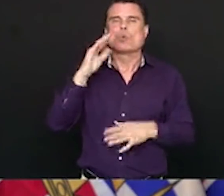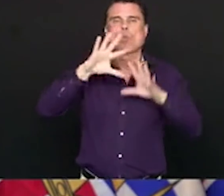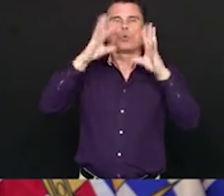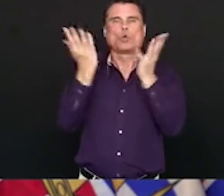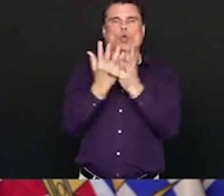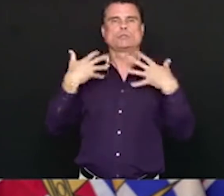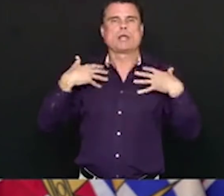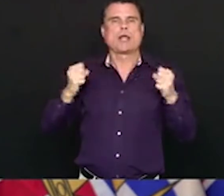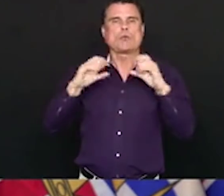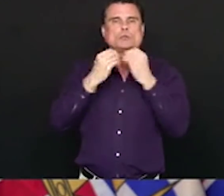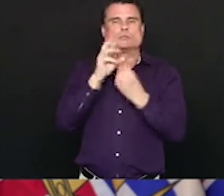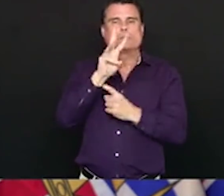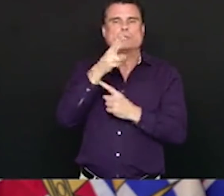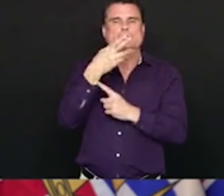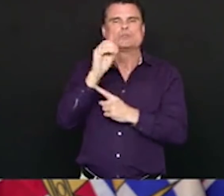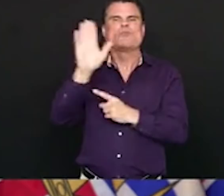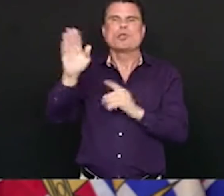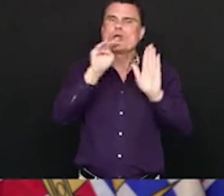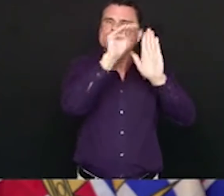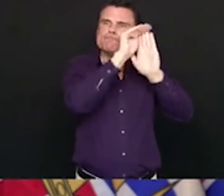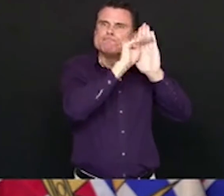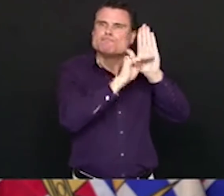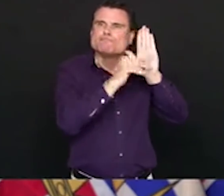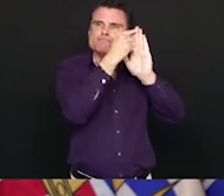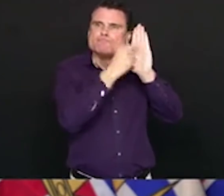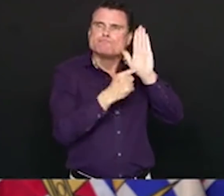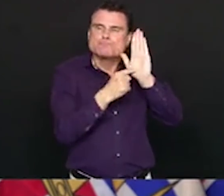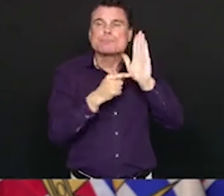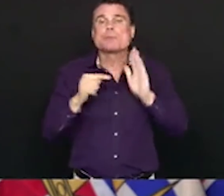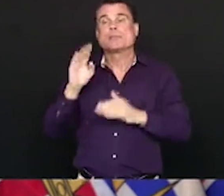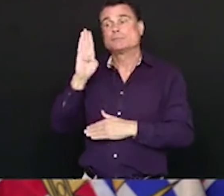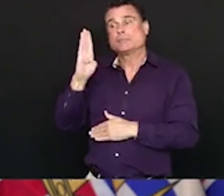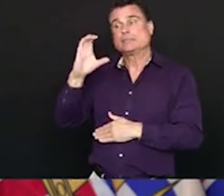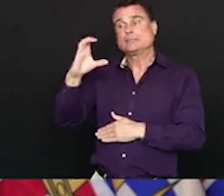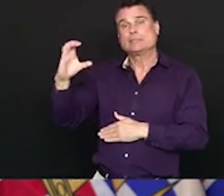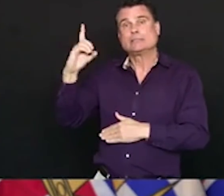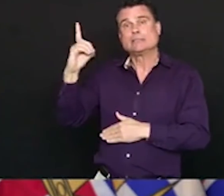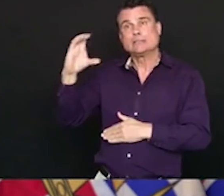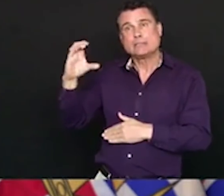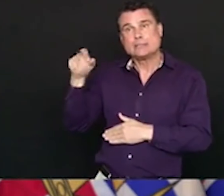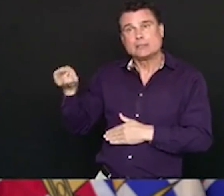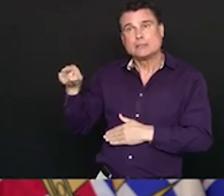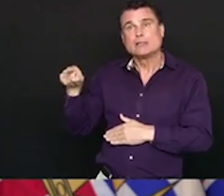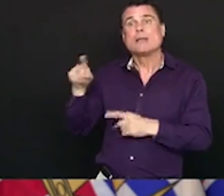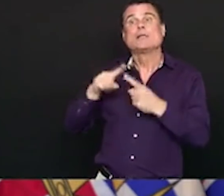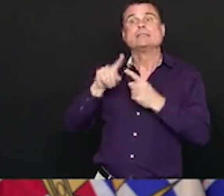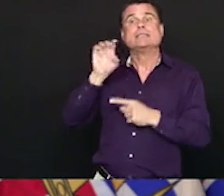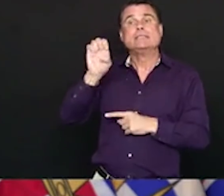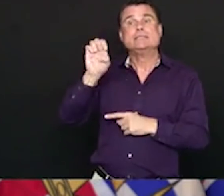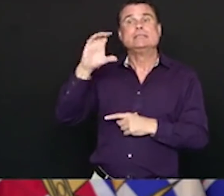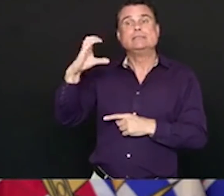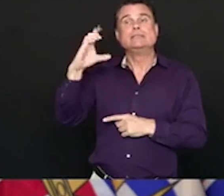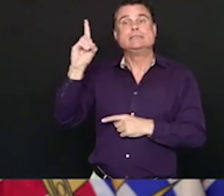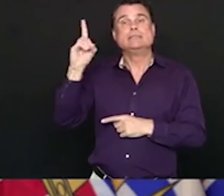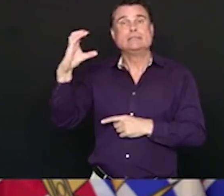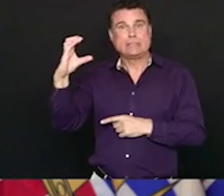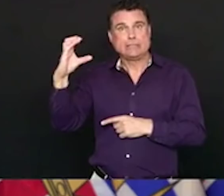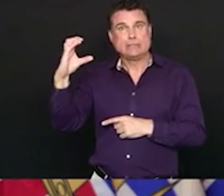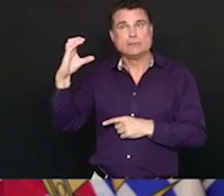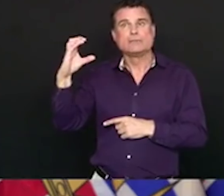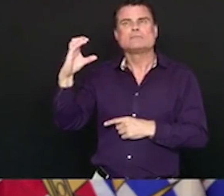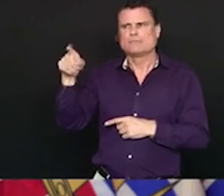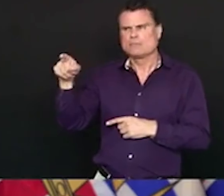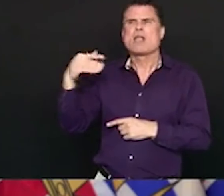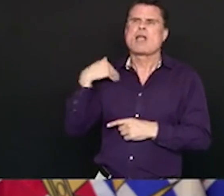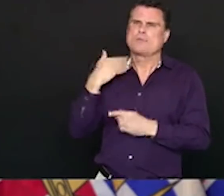very good one. There are a number of others. Our Special Advisory Committee nationally has been looking at this and addressing this issue about how